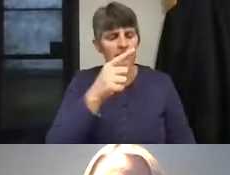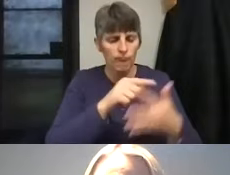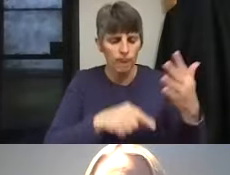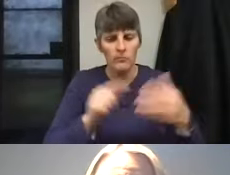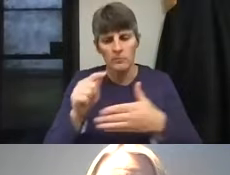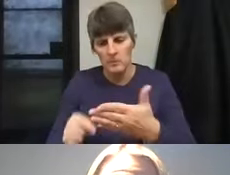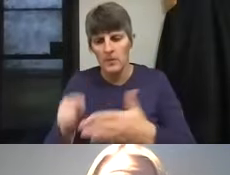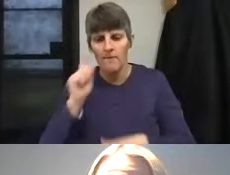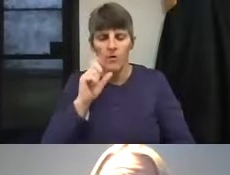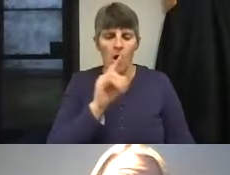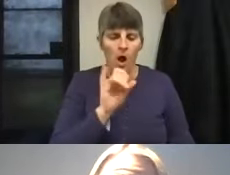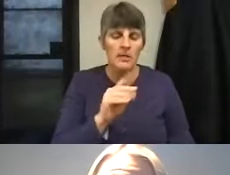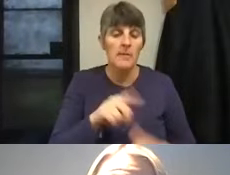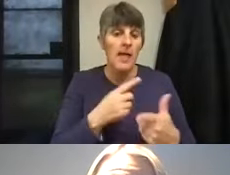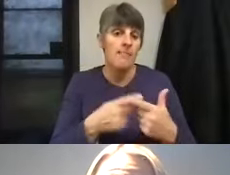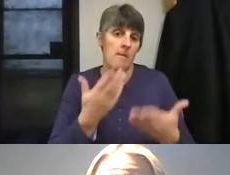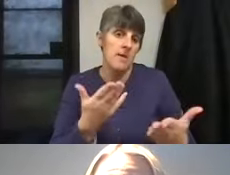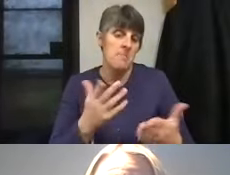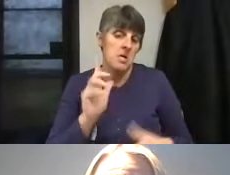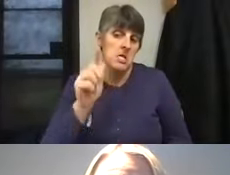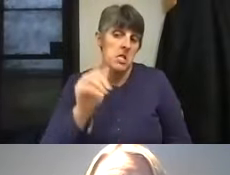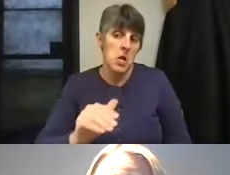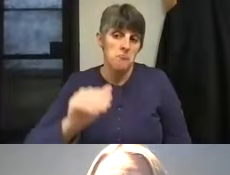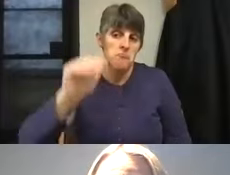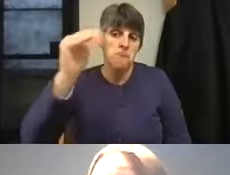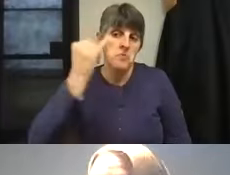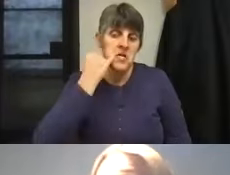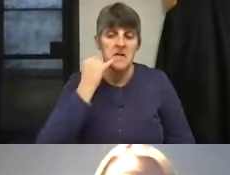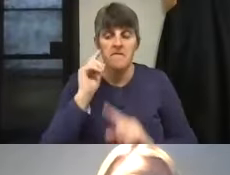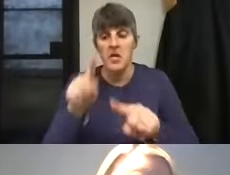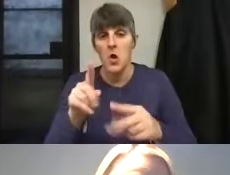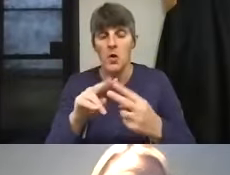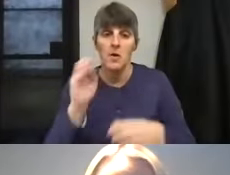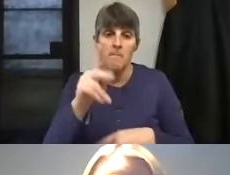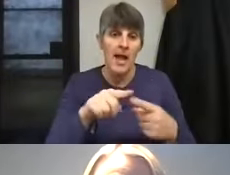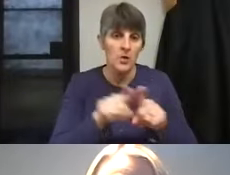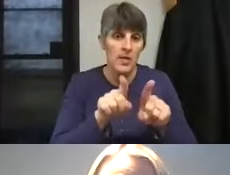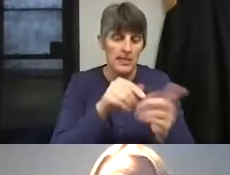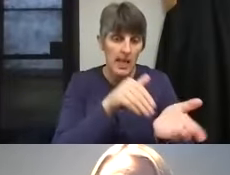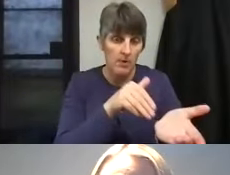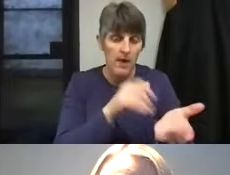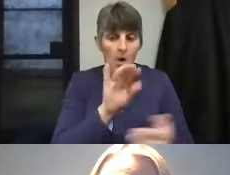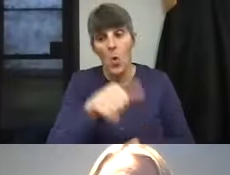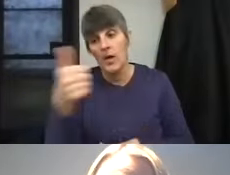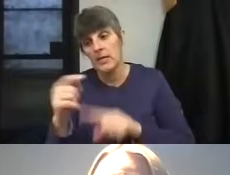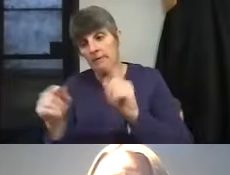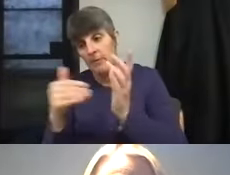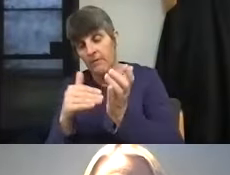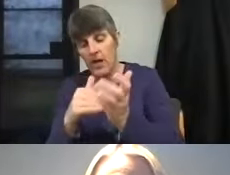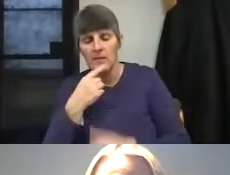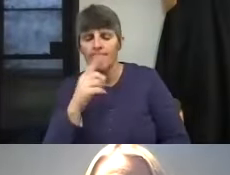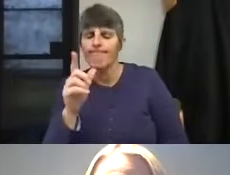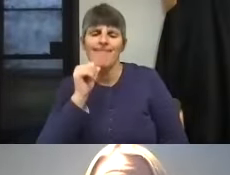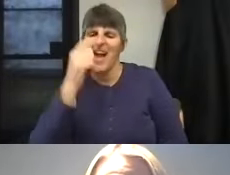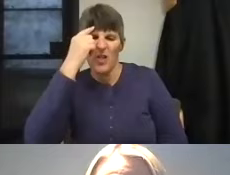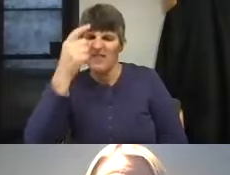for autism. And then maybe a little later on, they go either back to that same provider or another provider who says, I don't think